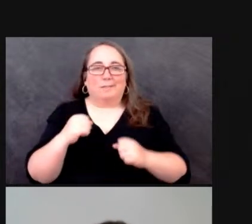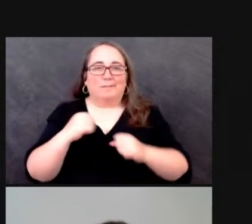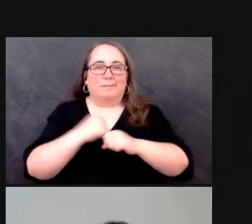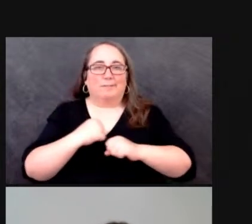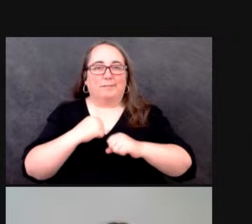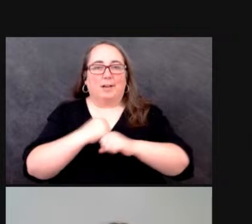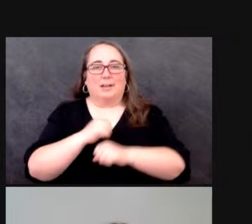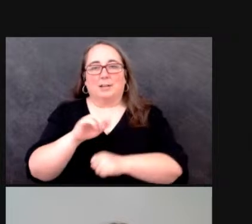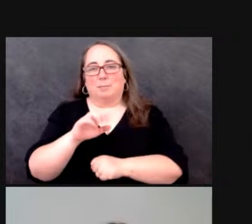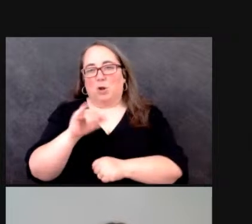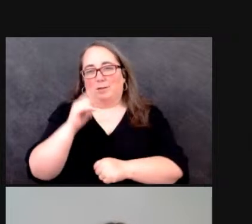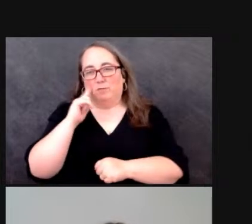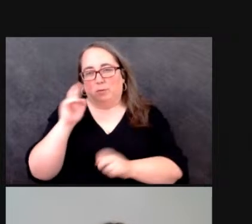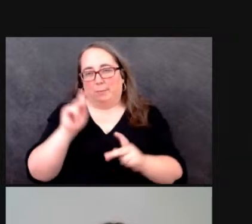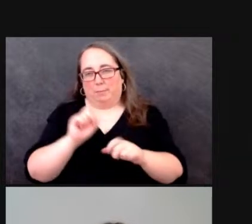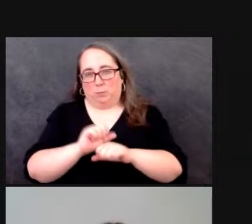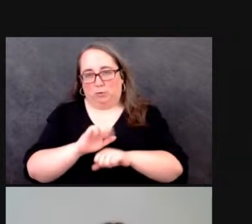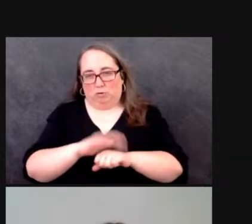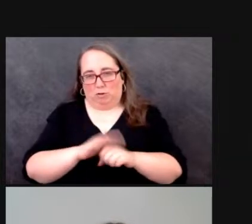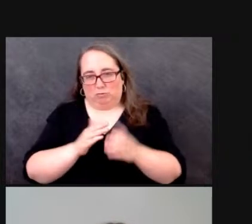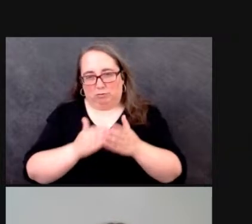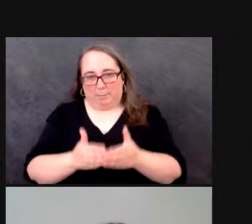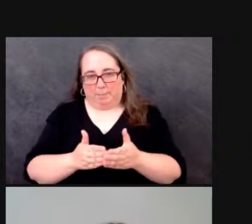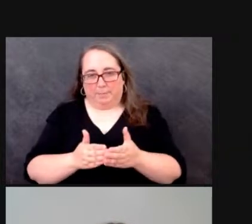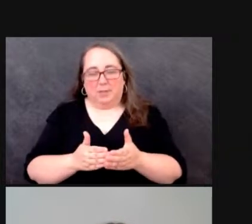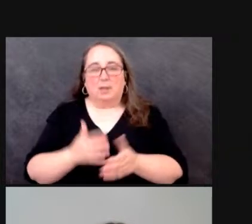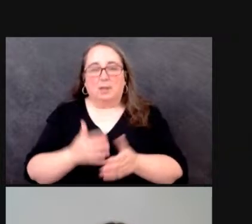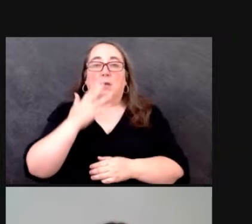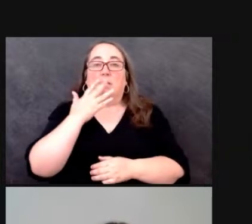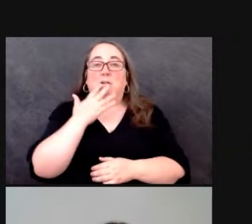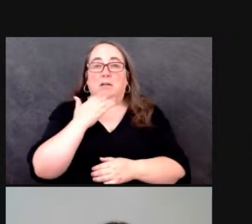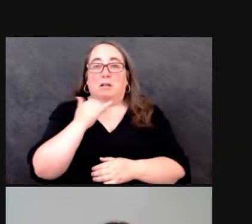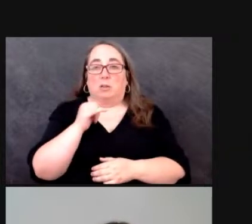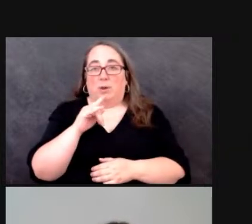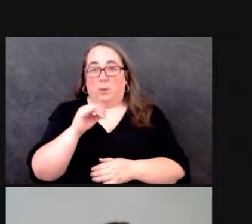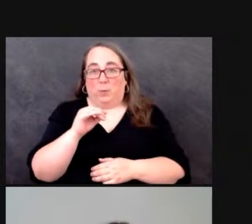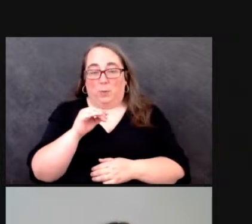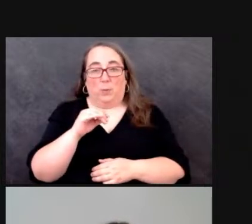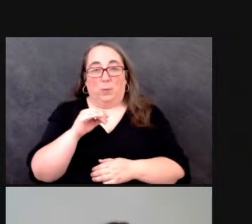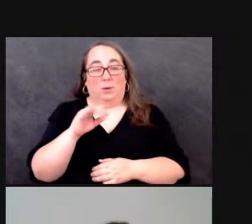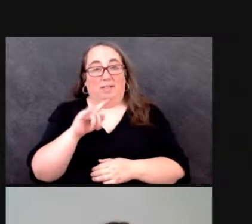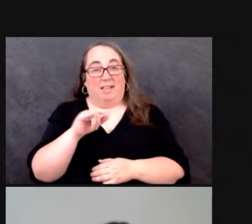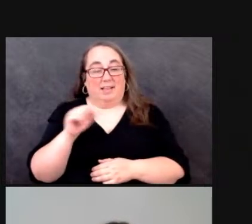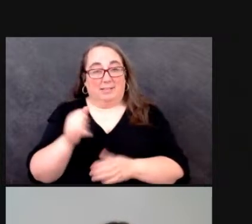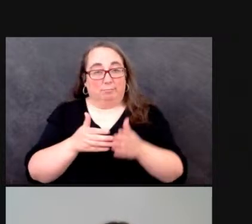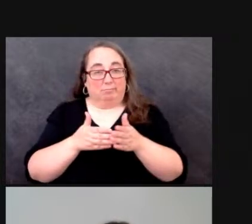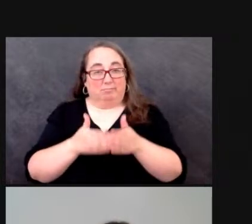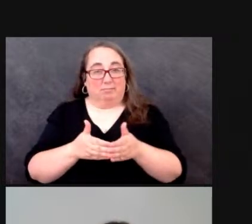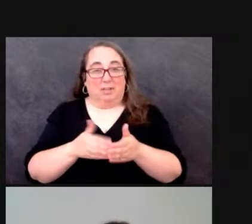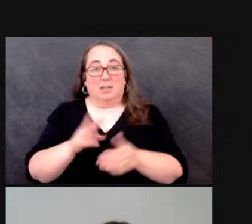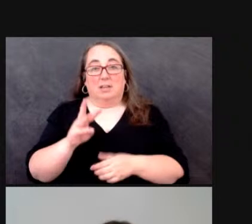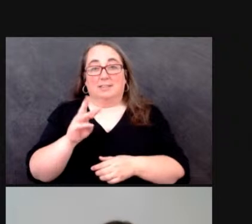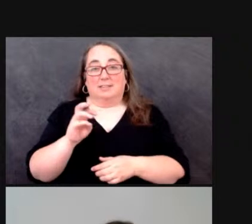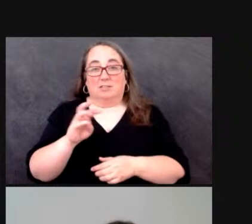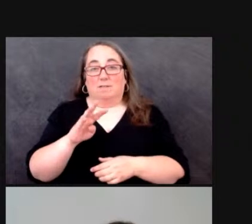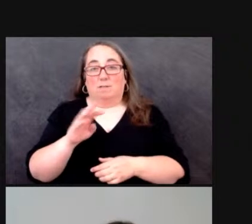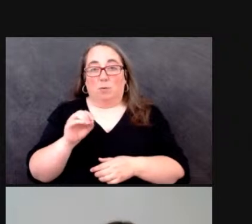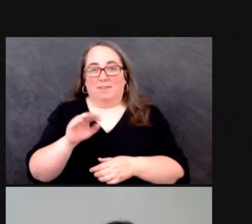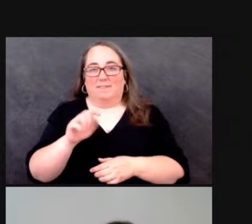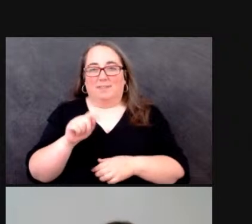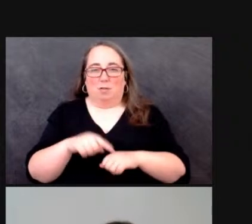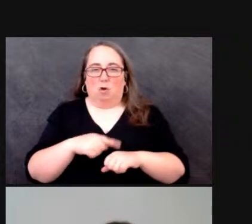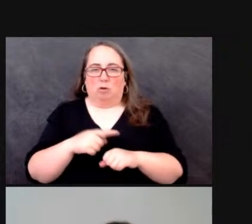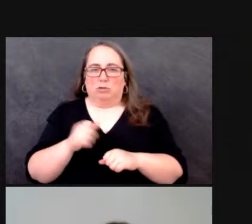her crewmates. It was a Colorado-class battleship, 624 feet long and heavily armed. She was a